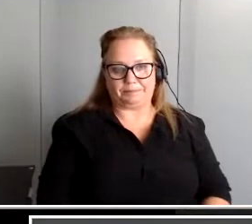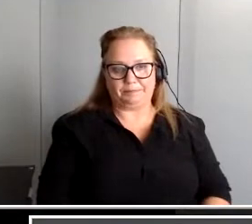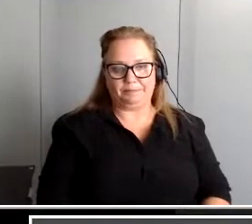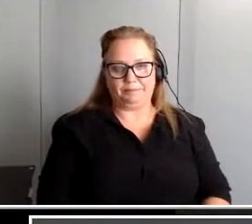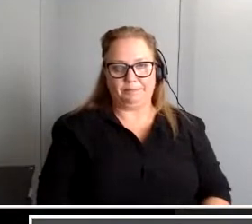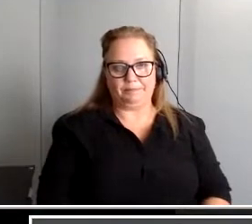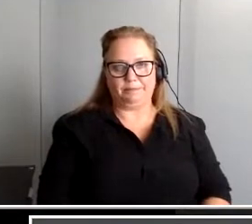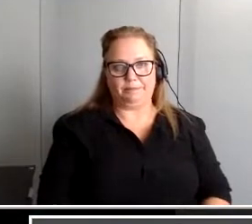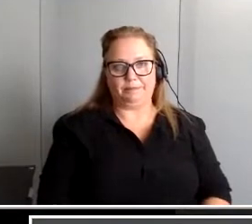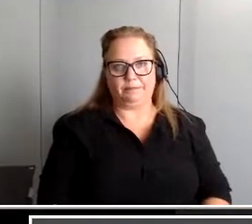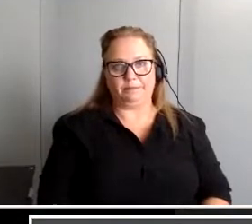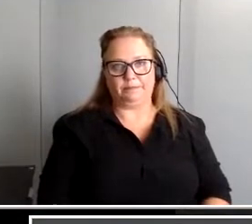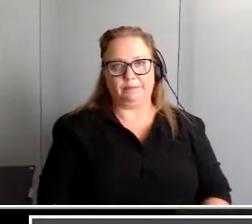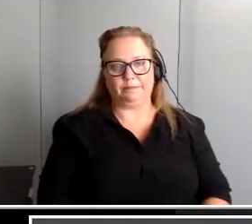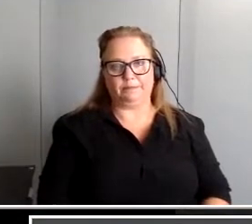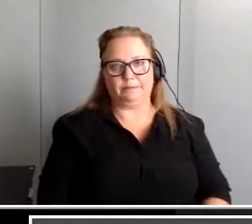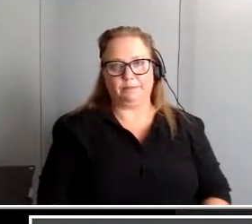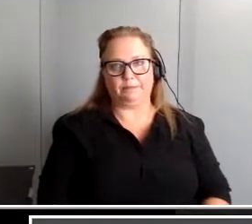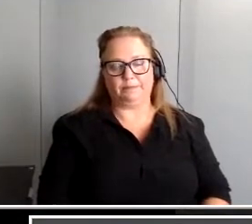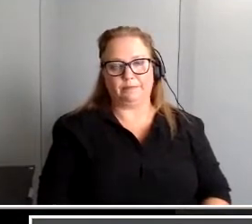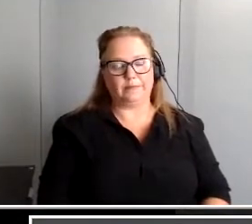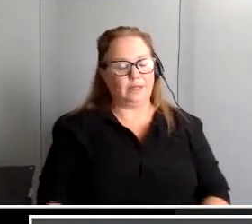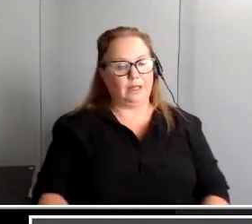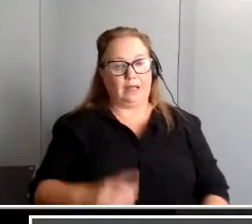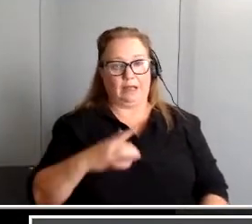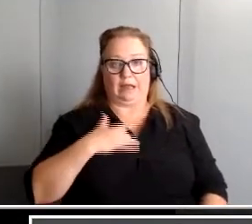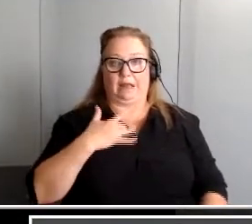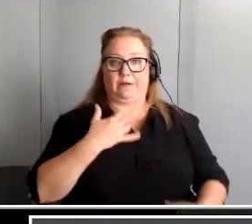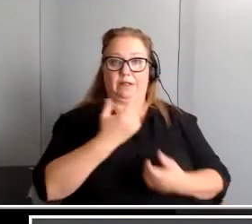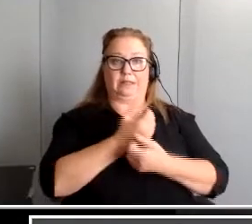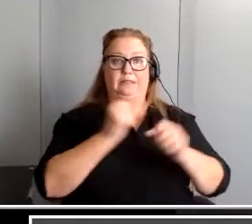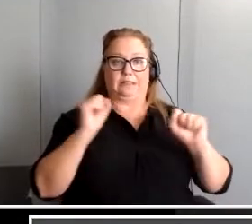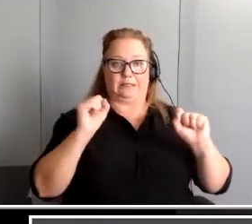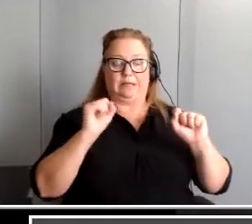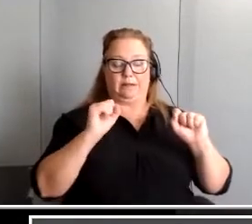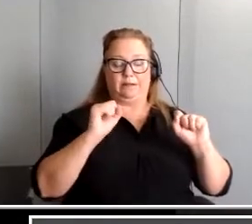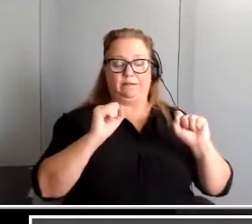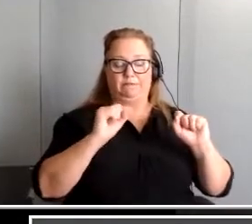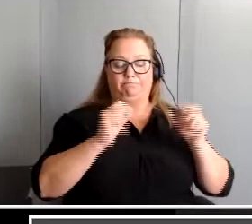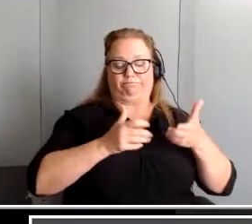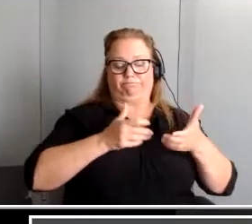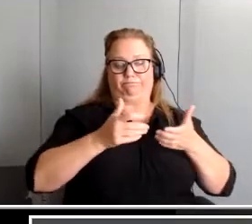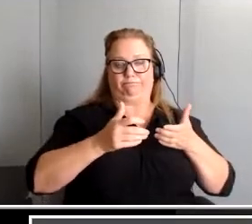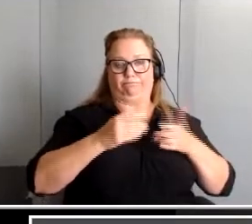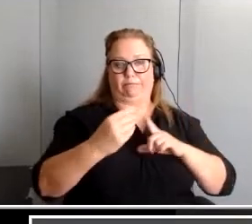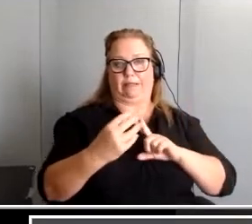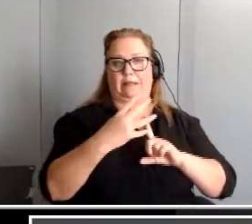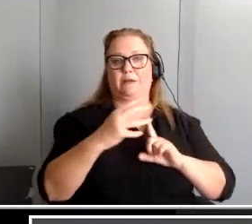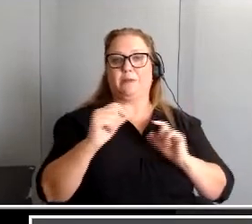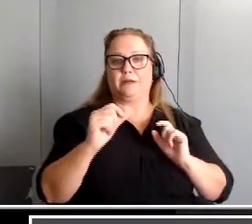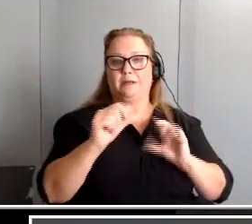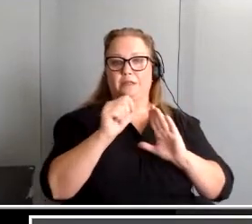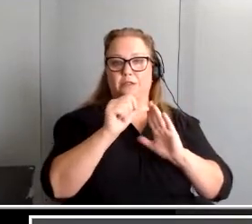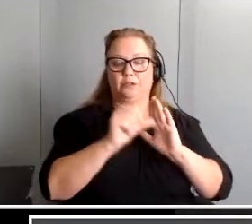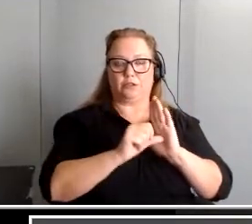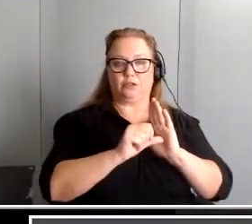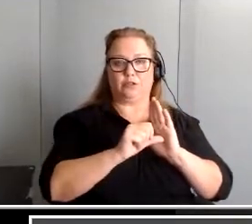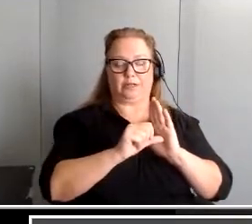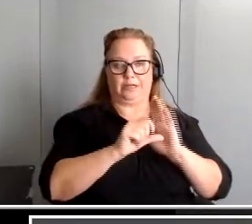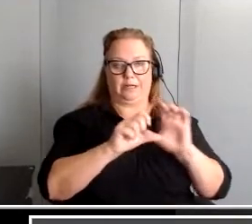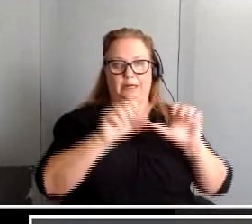Just that I feel that it is a very safe procedure. The surgery end of it